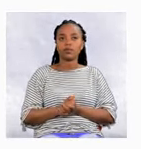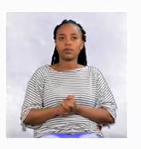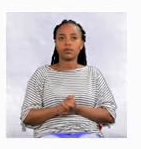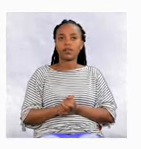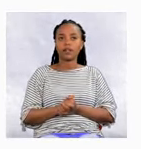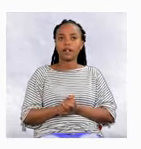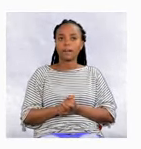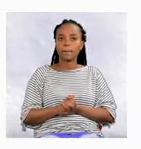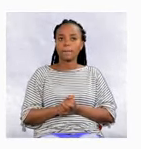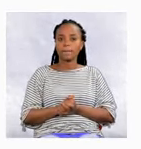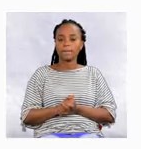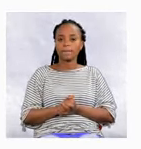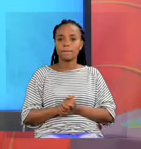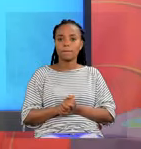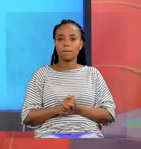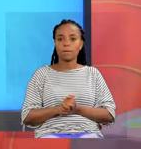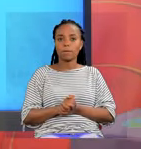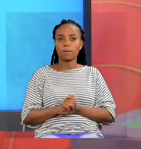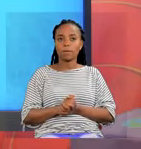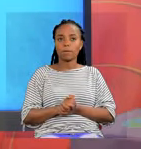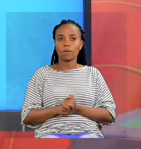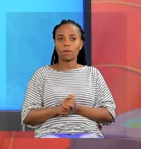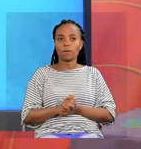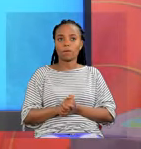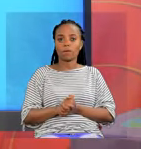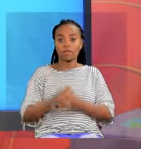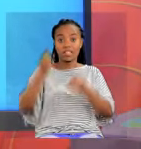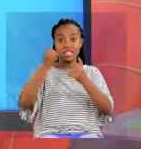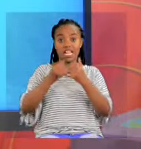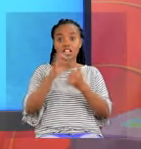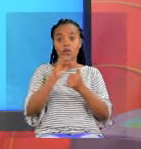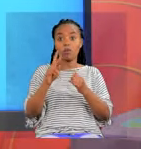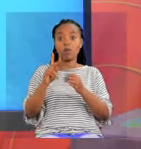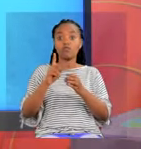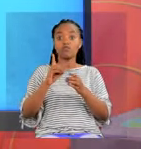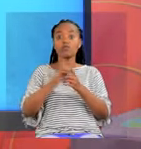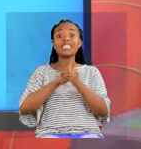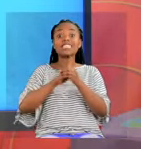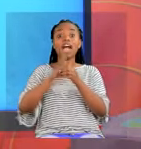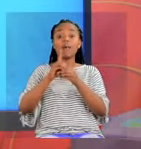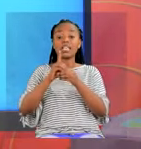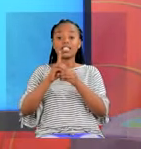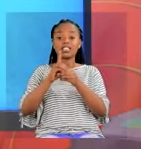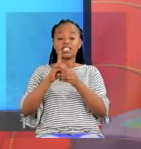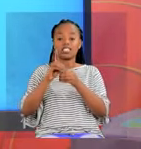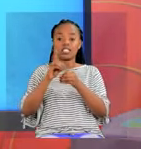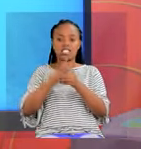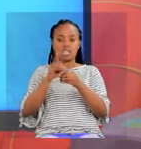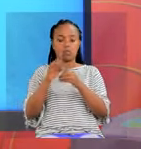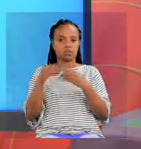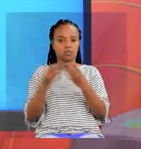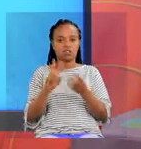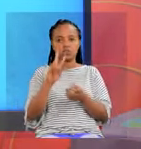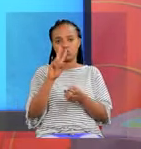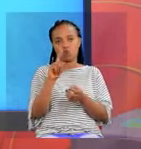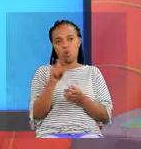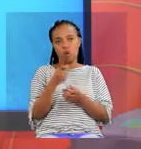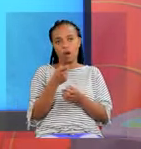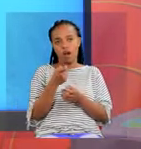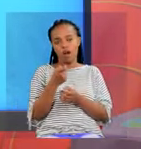the endpoints of the diameter are given. it is 2